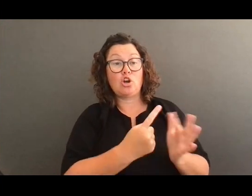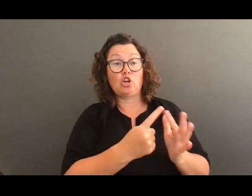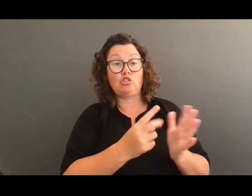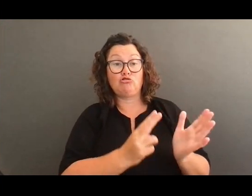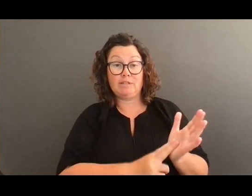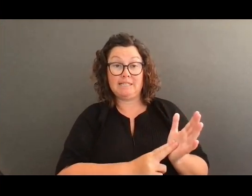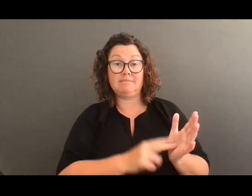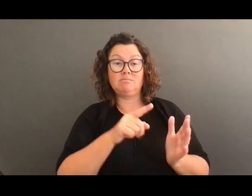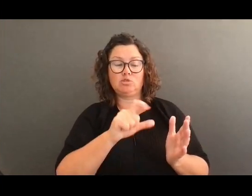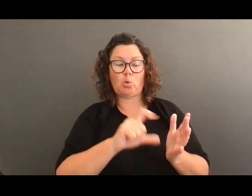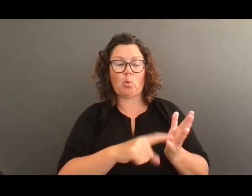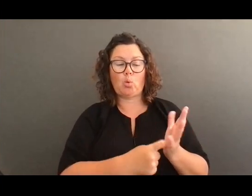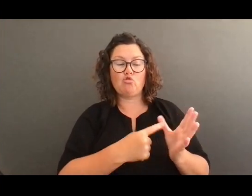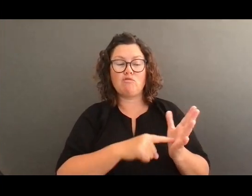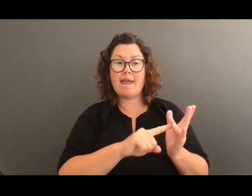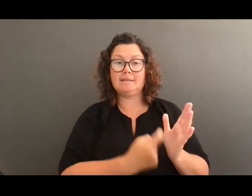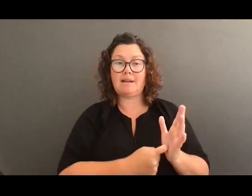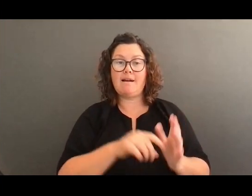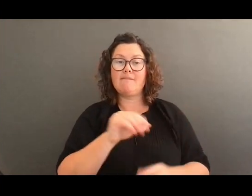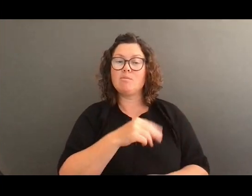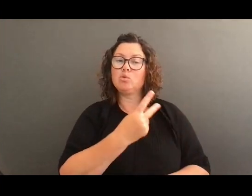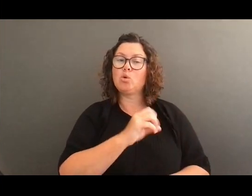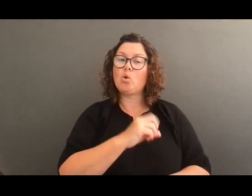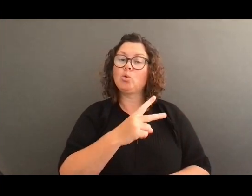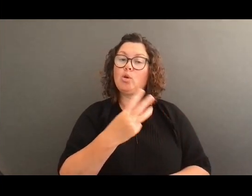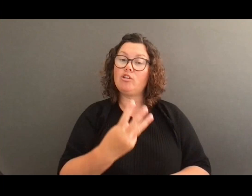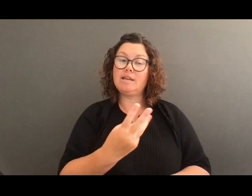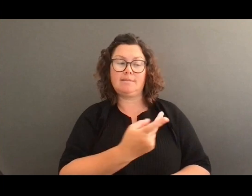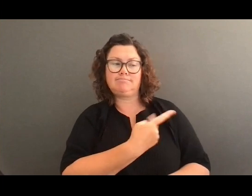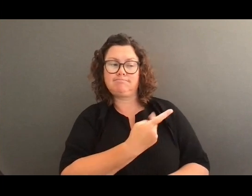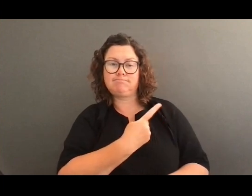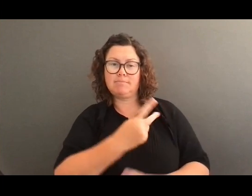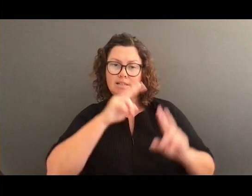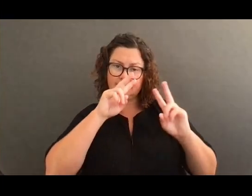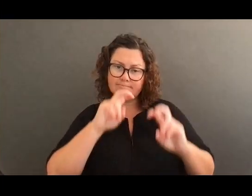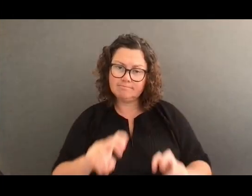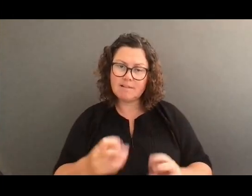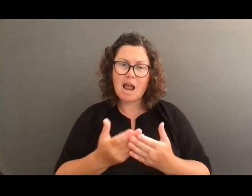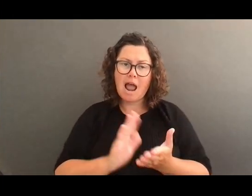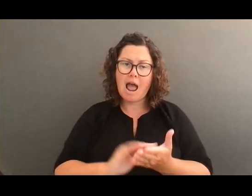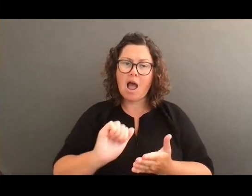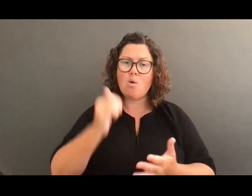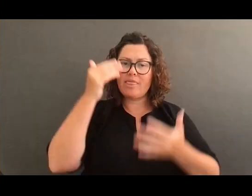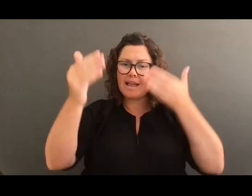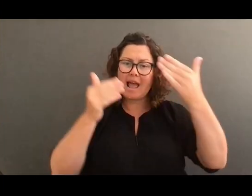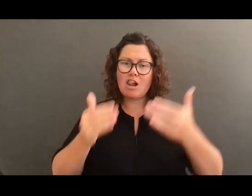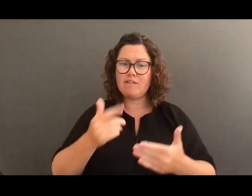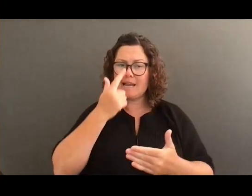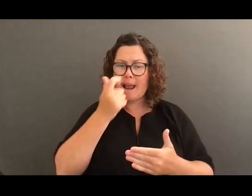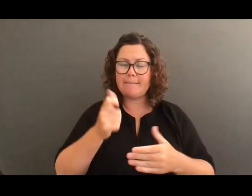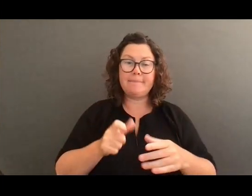2023. Dr. Green and I have looked at how to align Ramp Gallery to be an active learning space while directly being able to point to